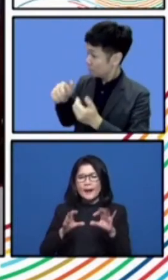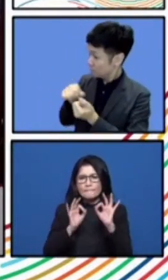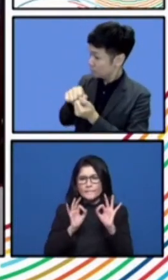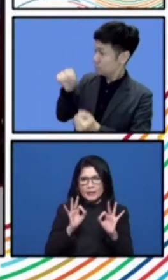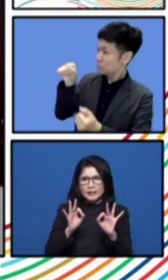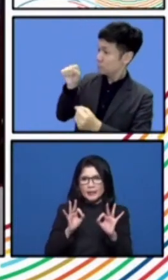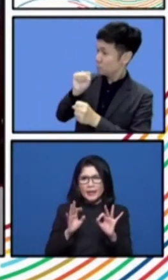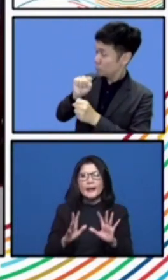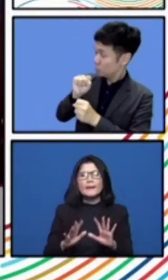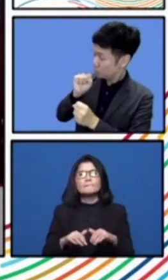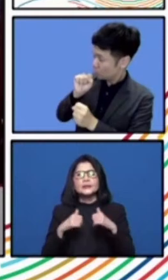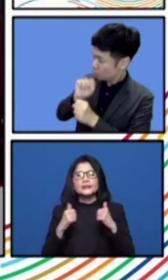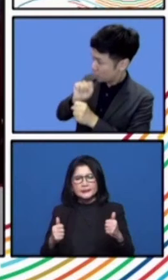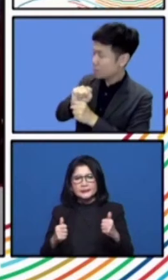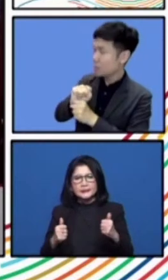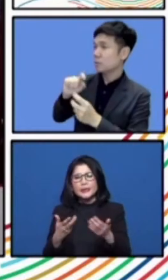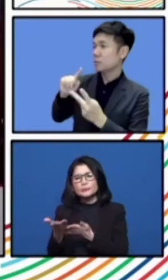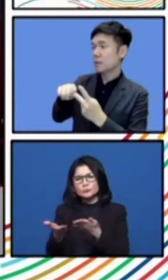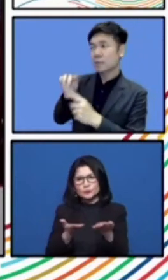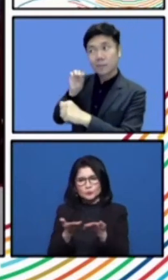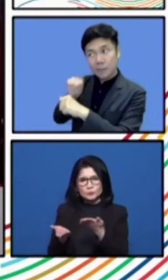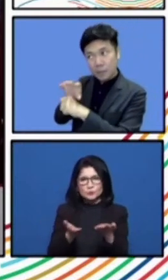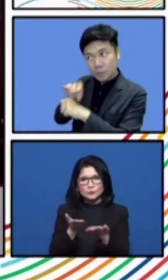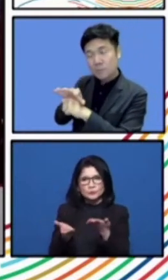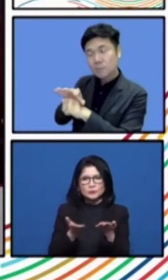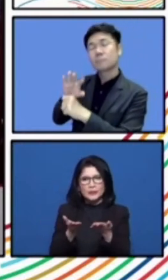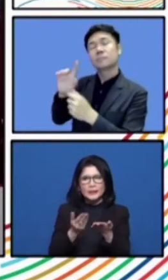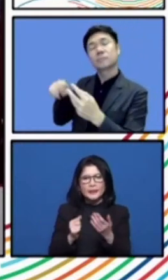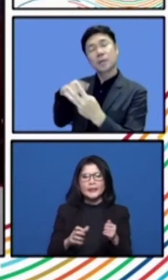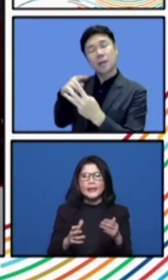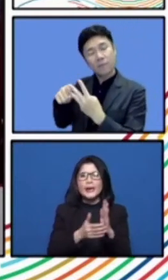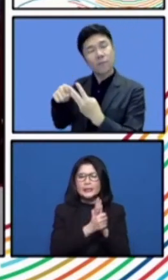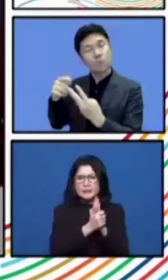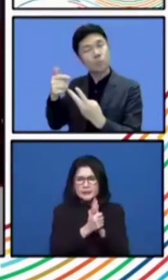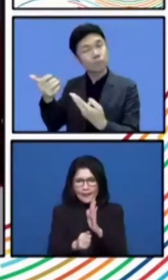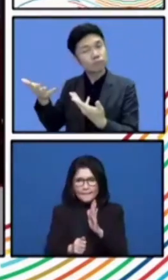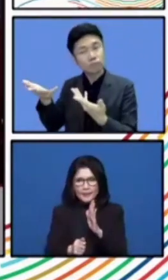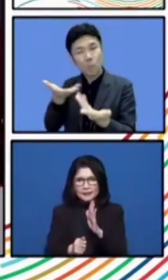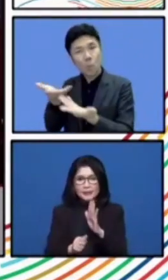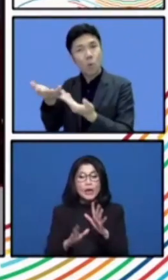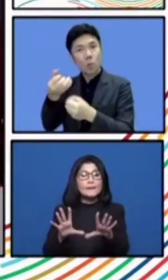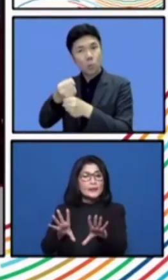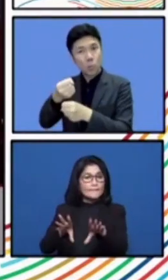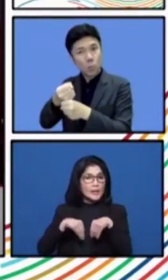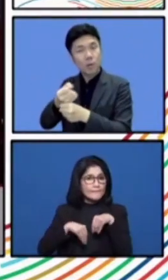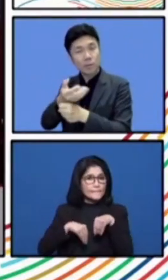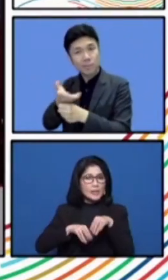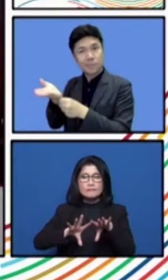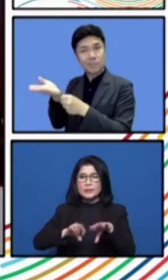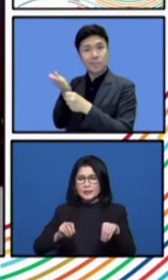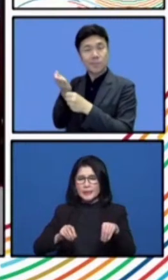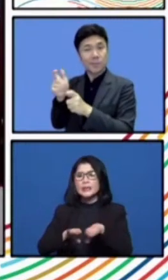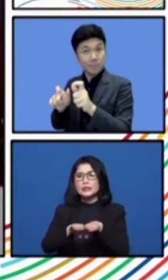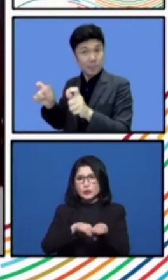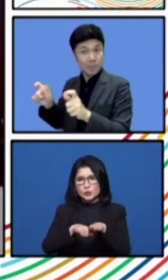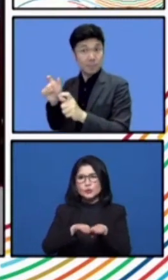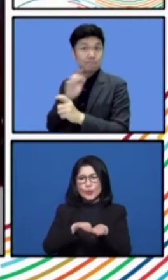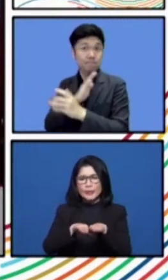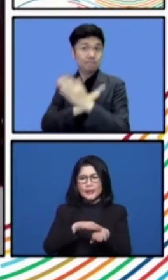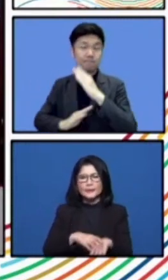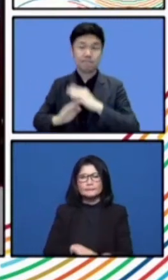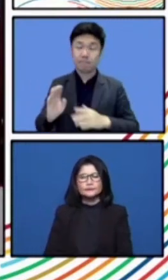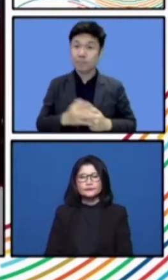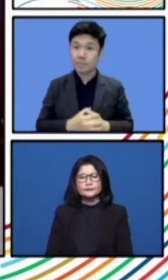career plan learning and job opportunity recommendation are designed for them so as to